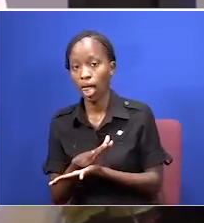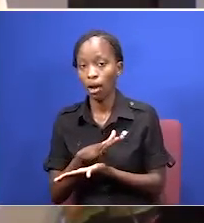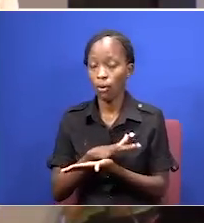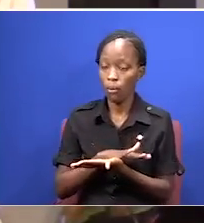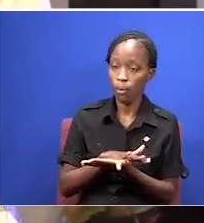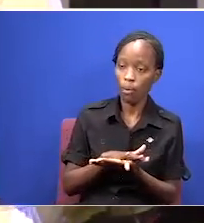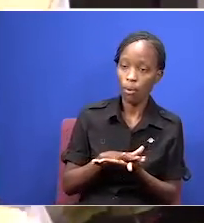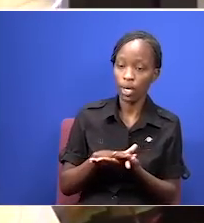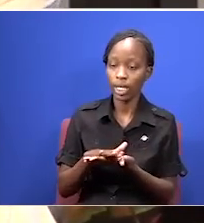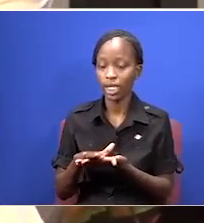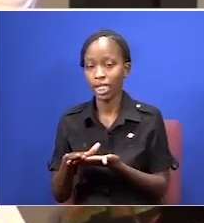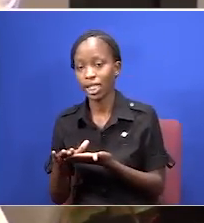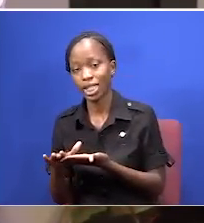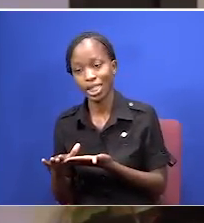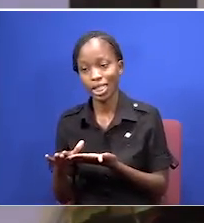jesus